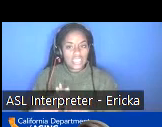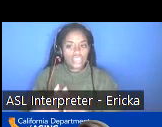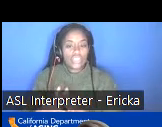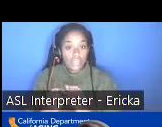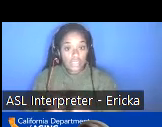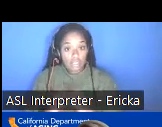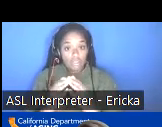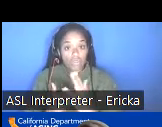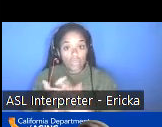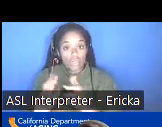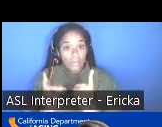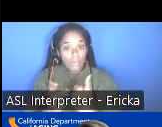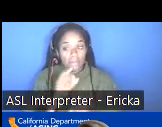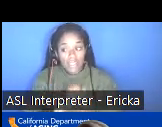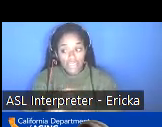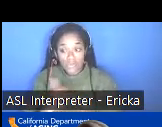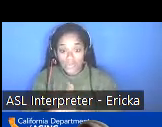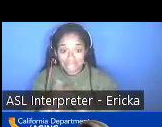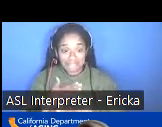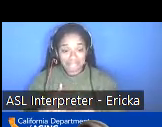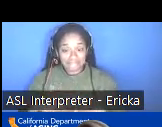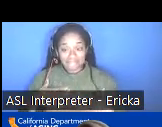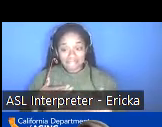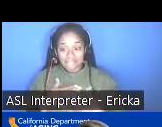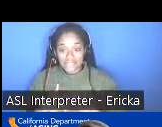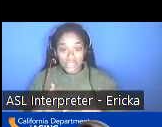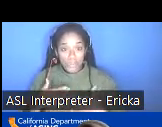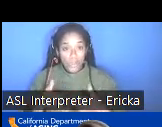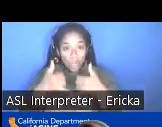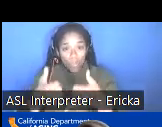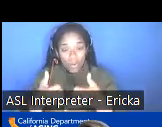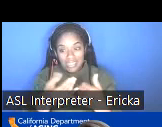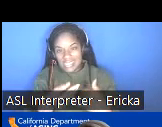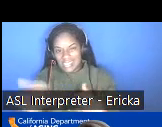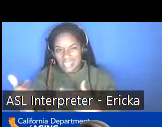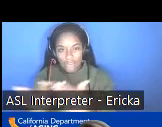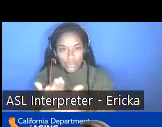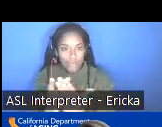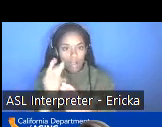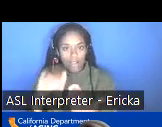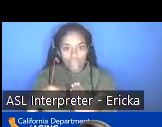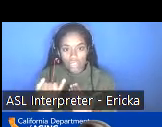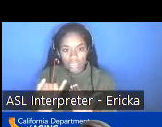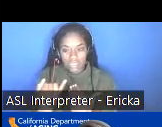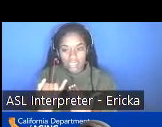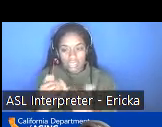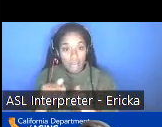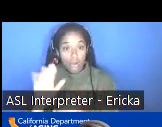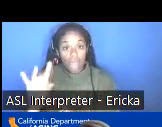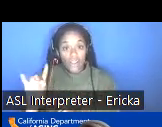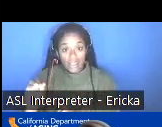Department of Aging. We're really pleased to be awarding several new projects, over $80